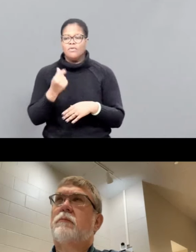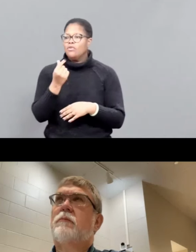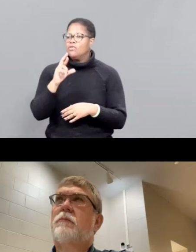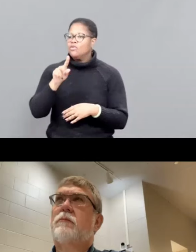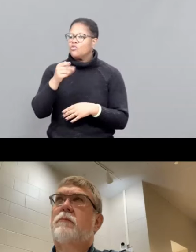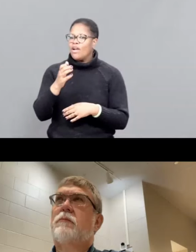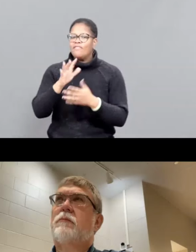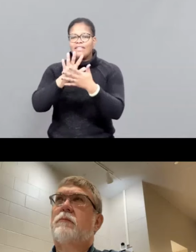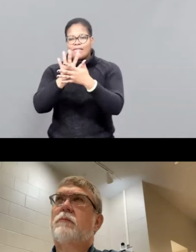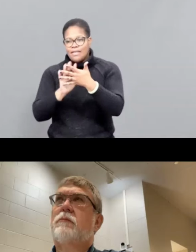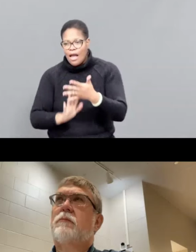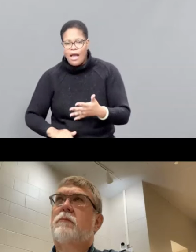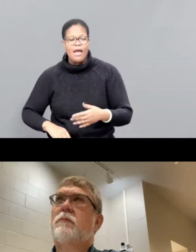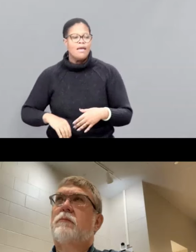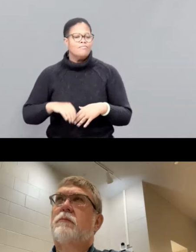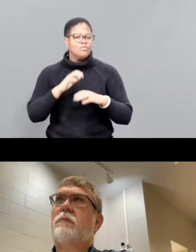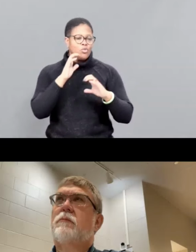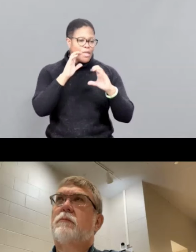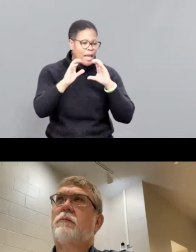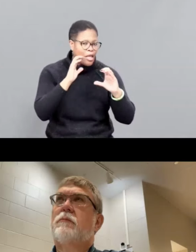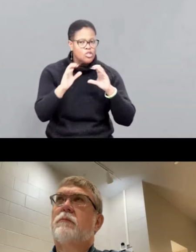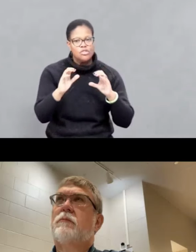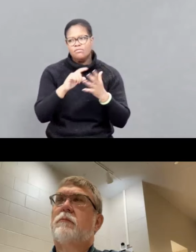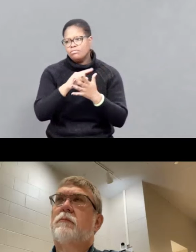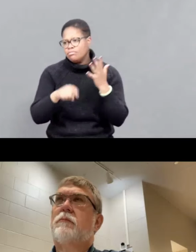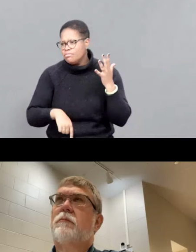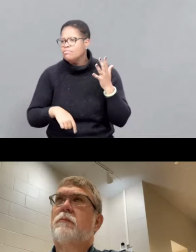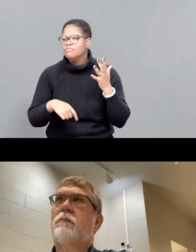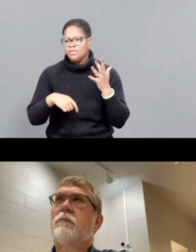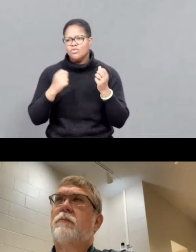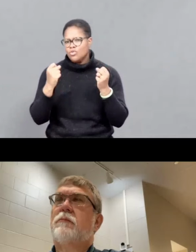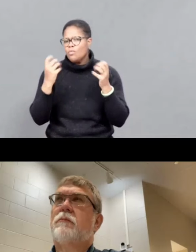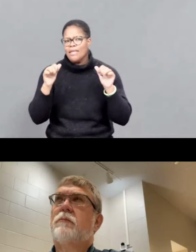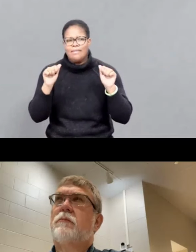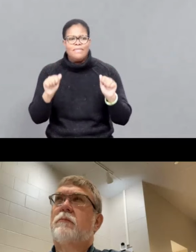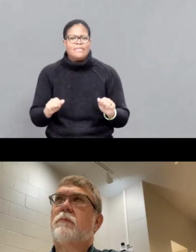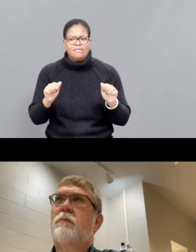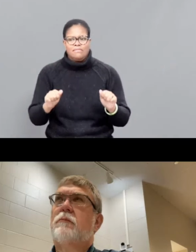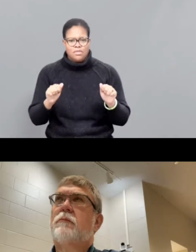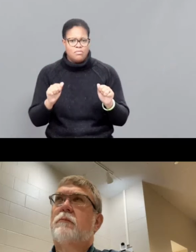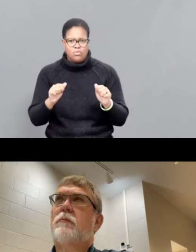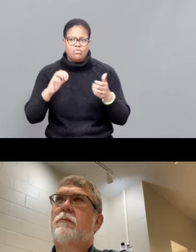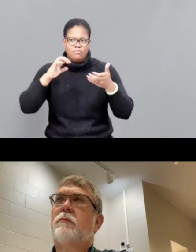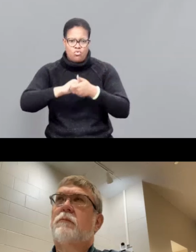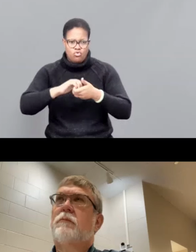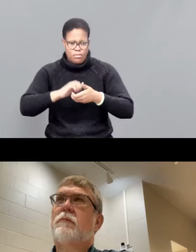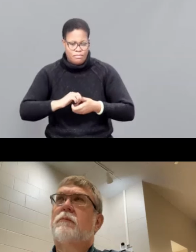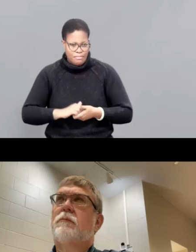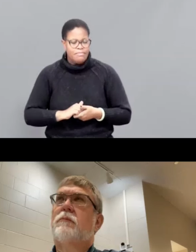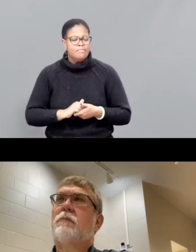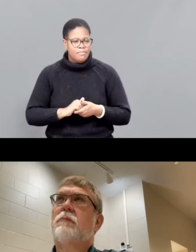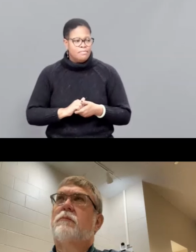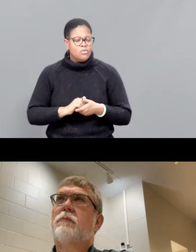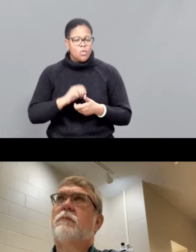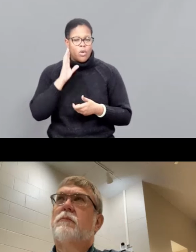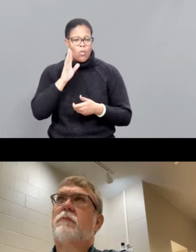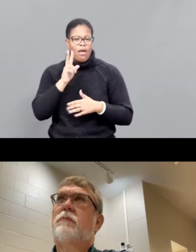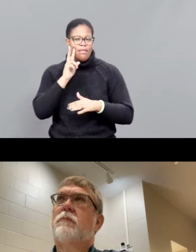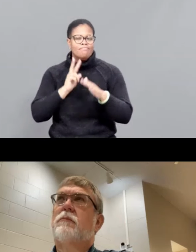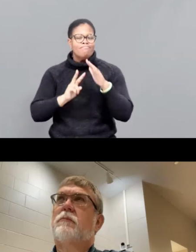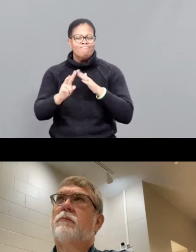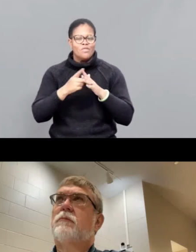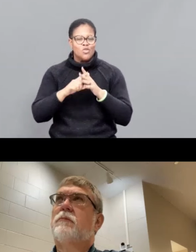and communication and, you know, just there's a lot of potential there. So we will certainly look forward